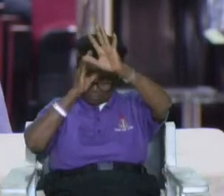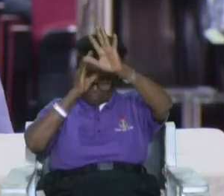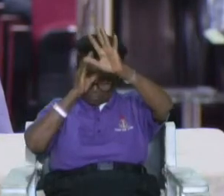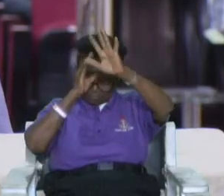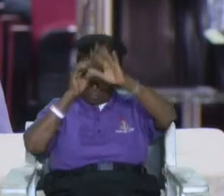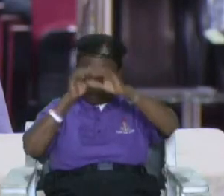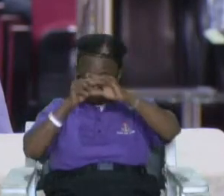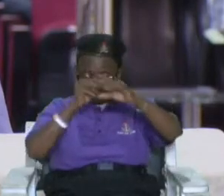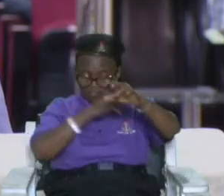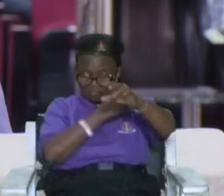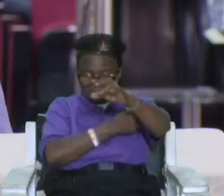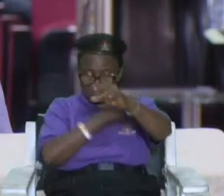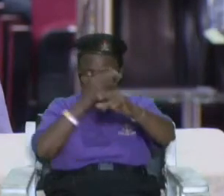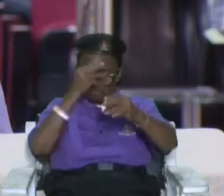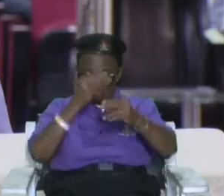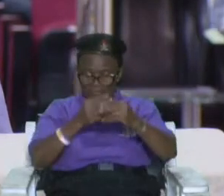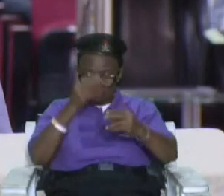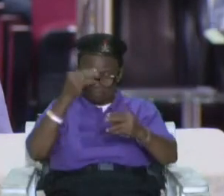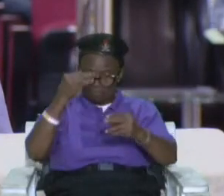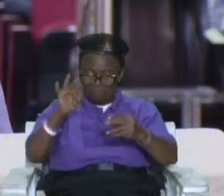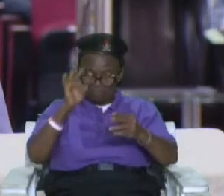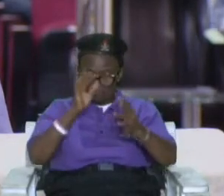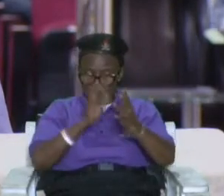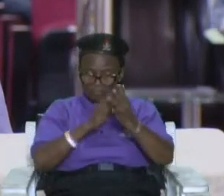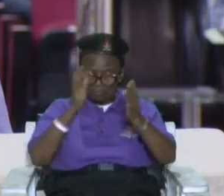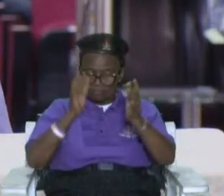in the mighty name of Jesus,